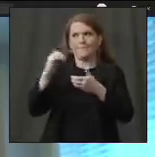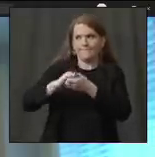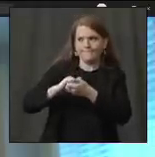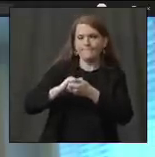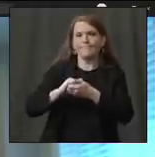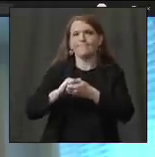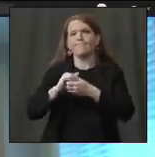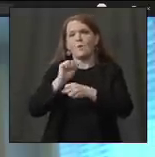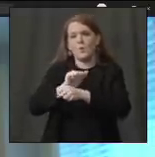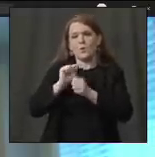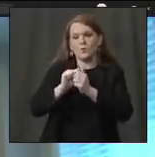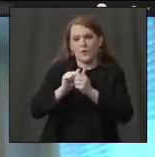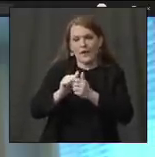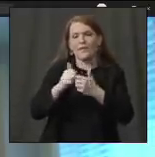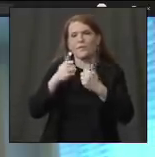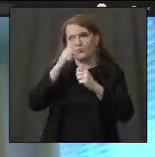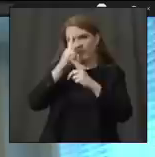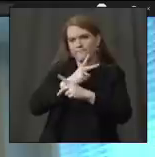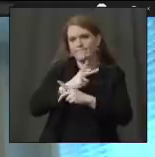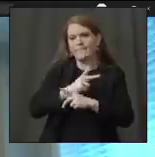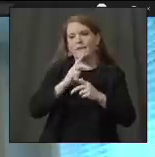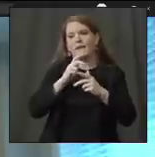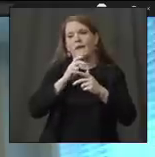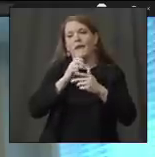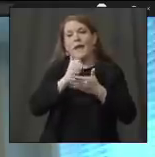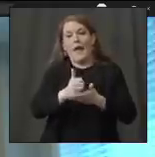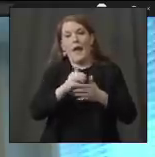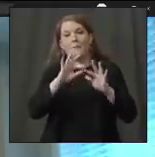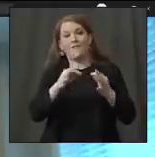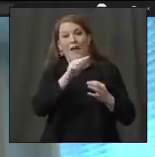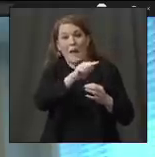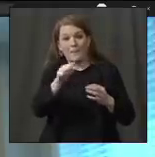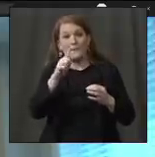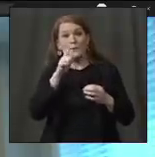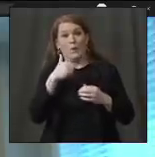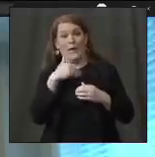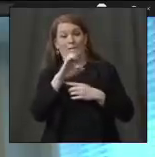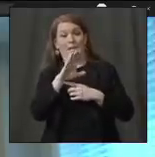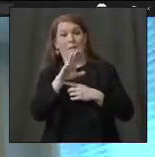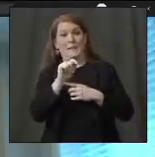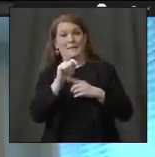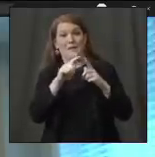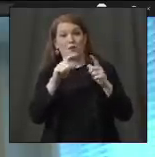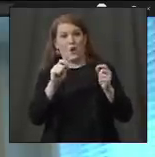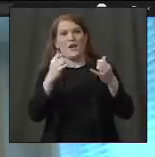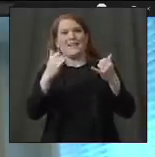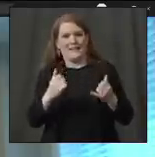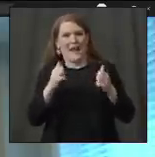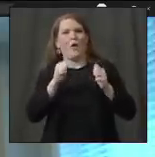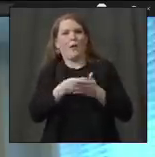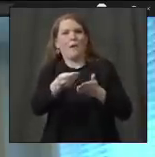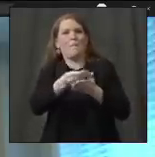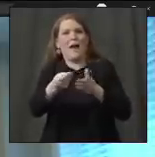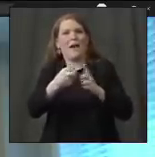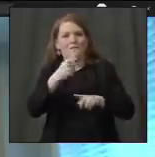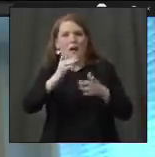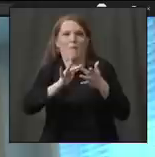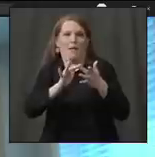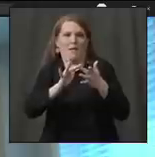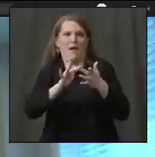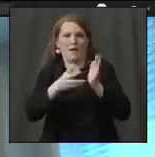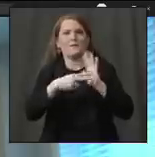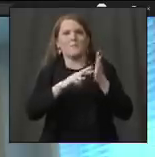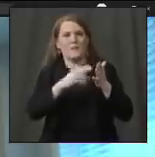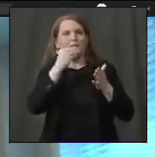to allow families with an EBT card to purchase food online and have it delivered